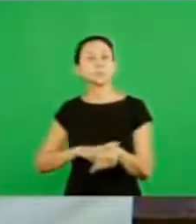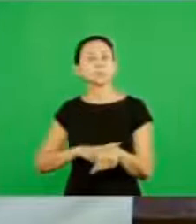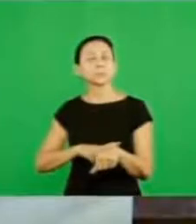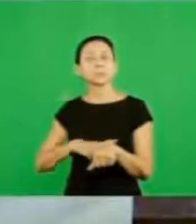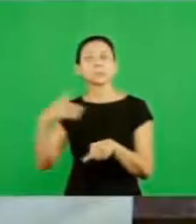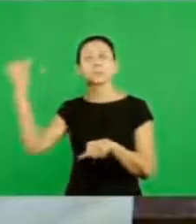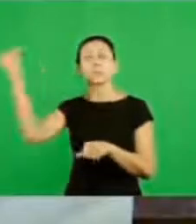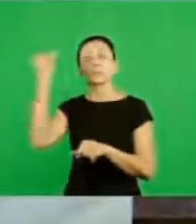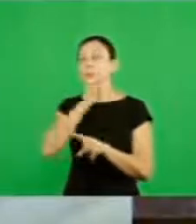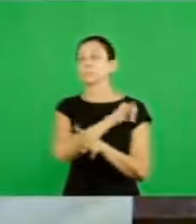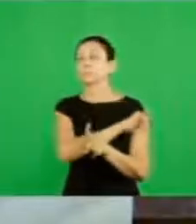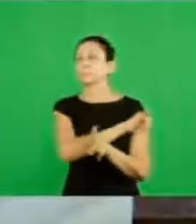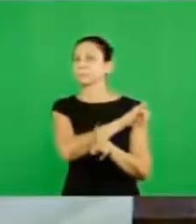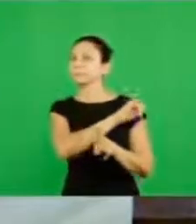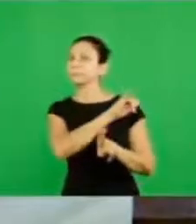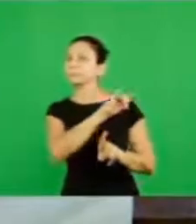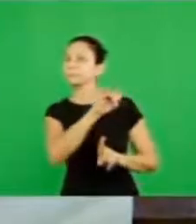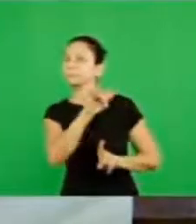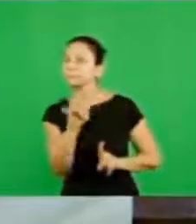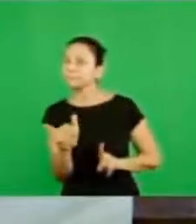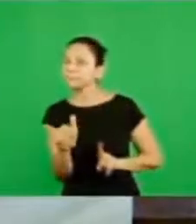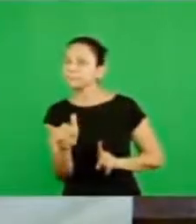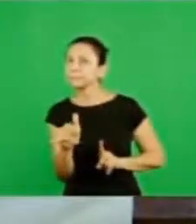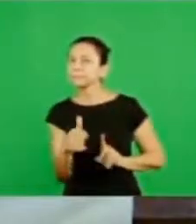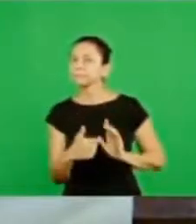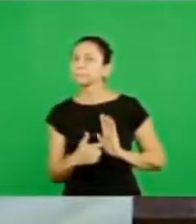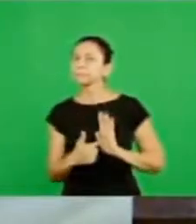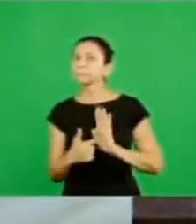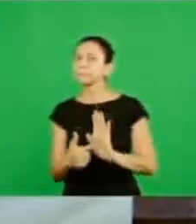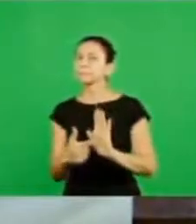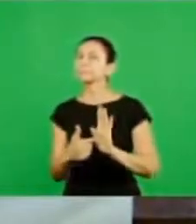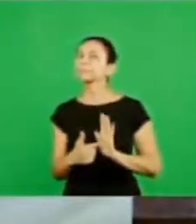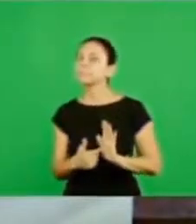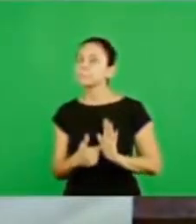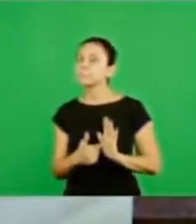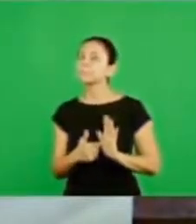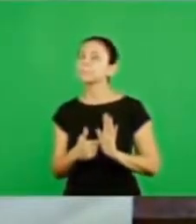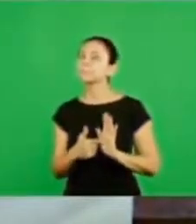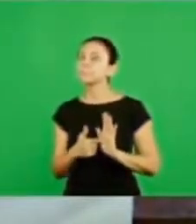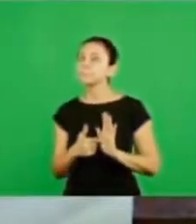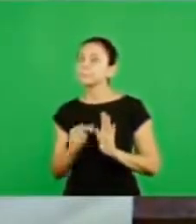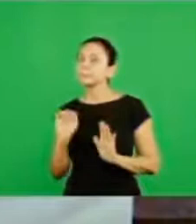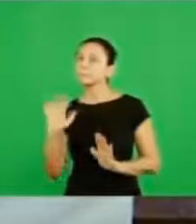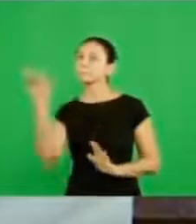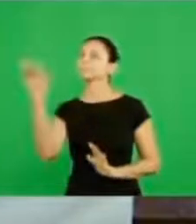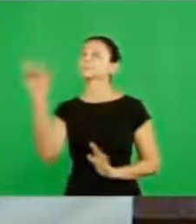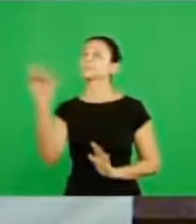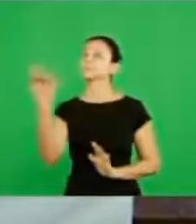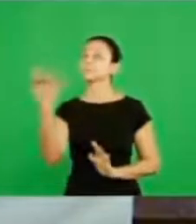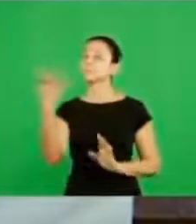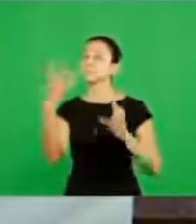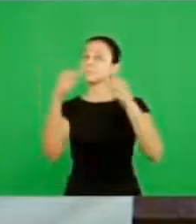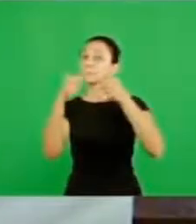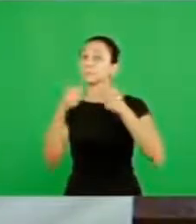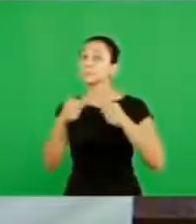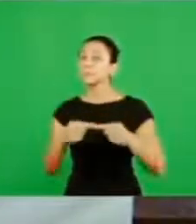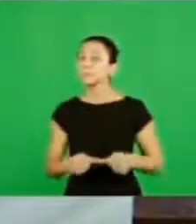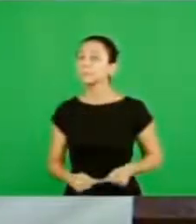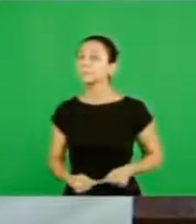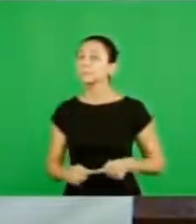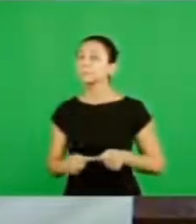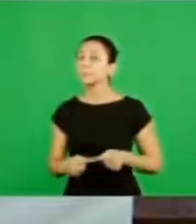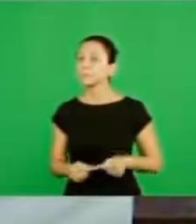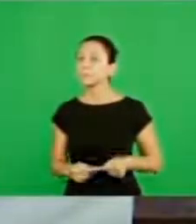of this day, which was the prophetic moment that was speaking in respect of a